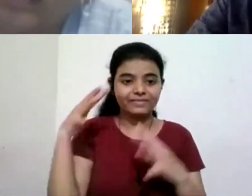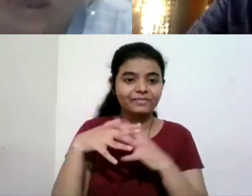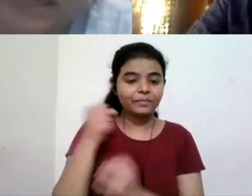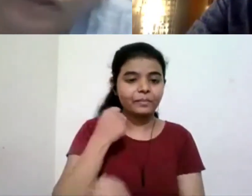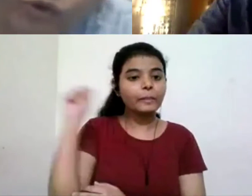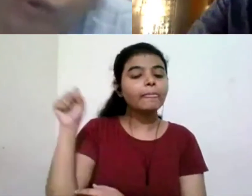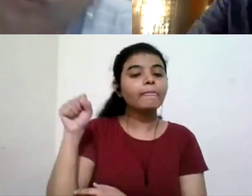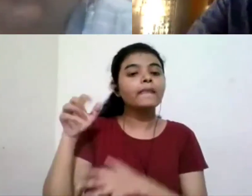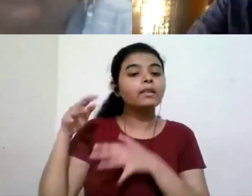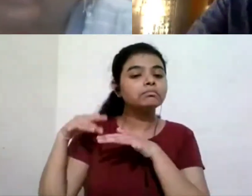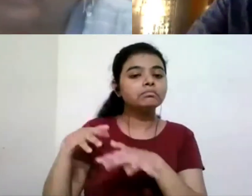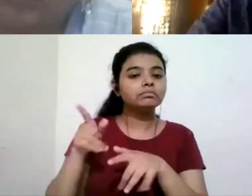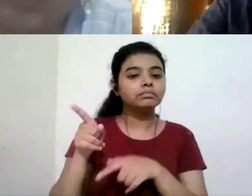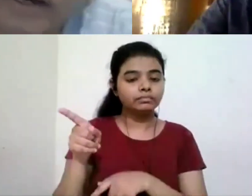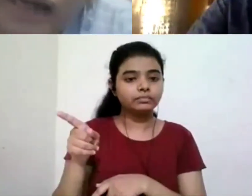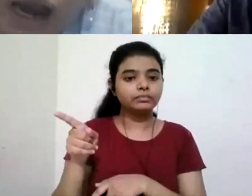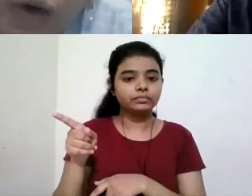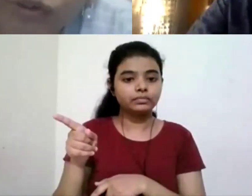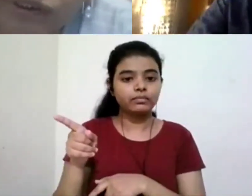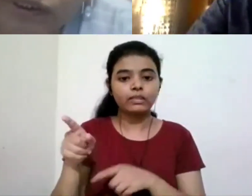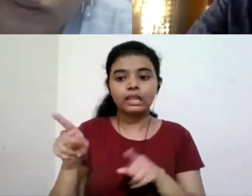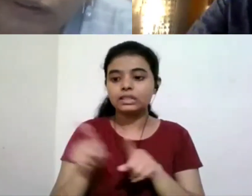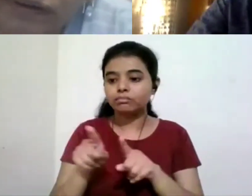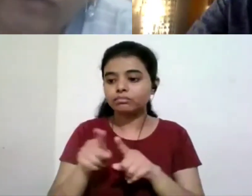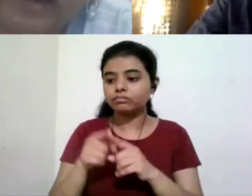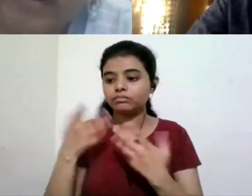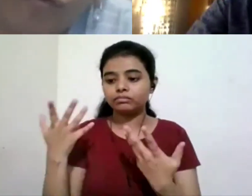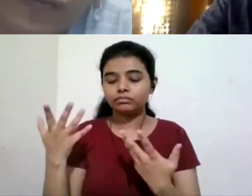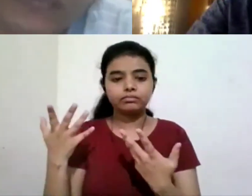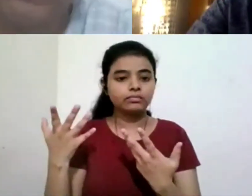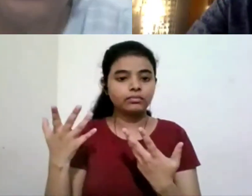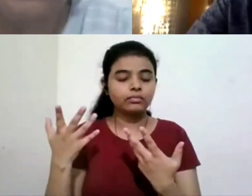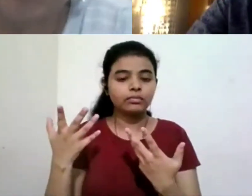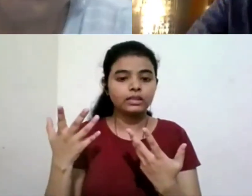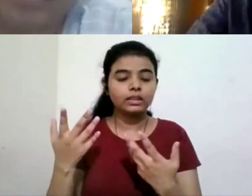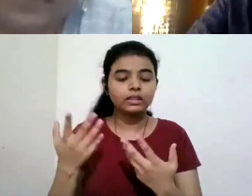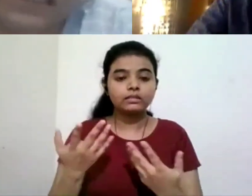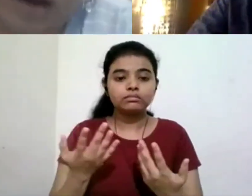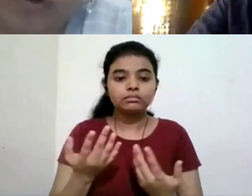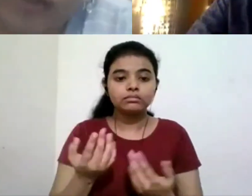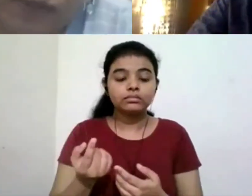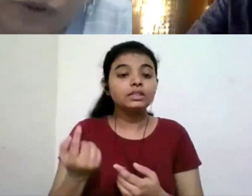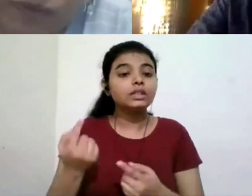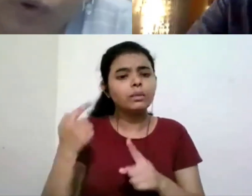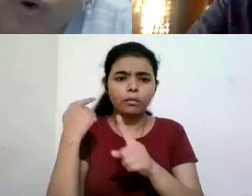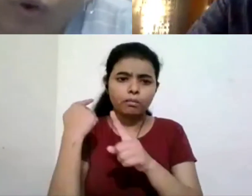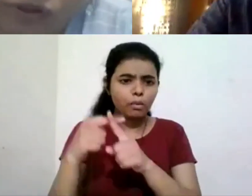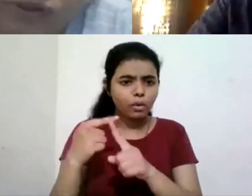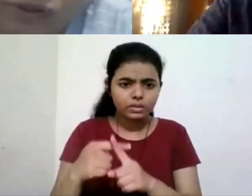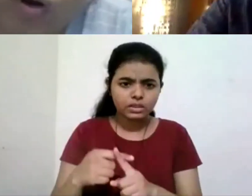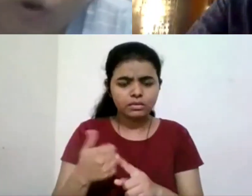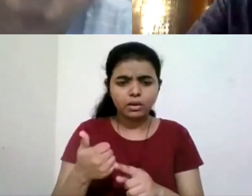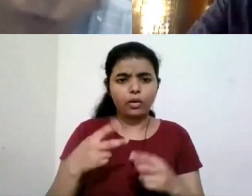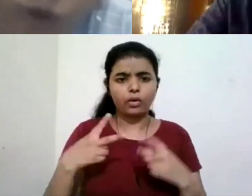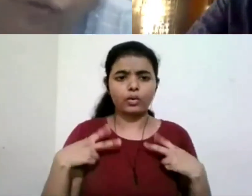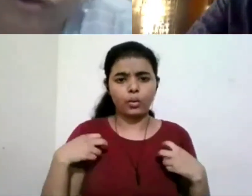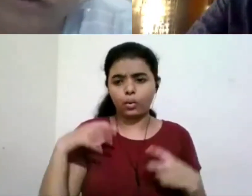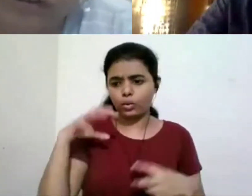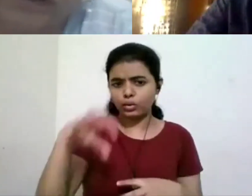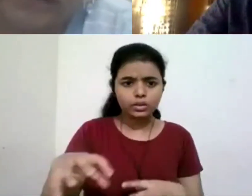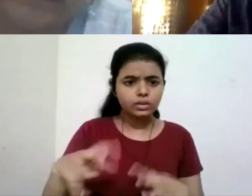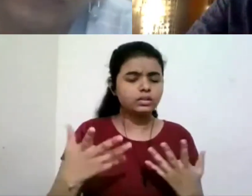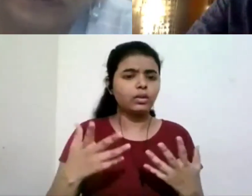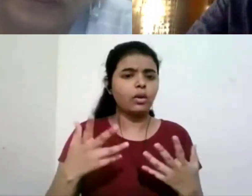were trying to work out that very often, even when they got positive outcomes from the courts or from